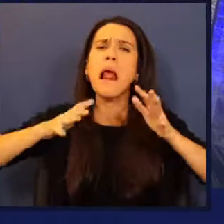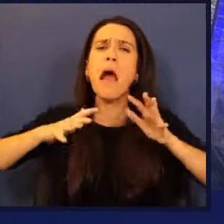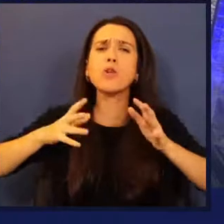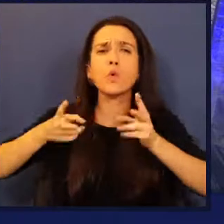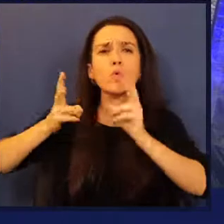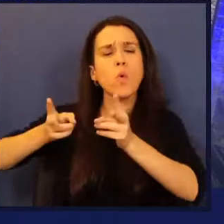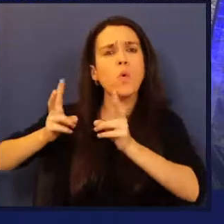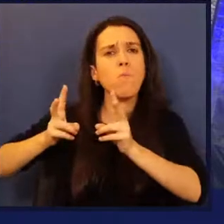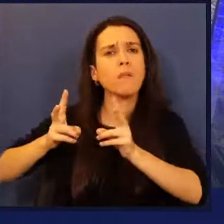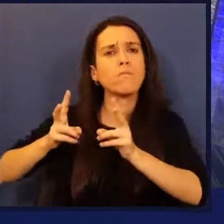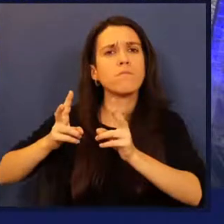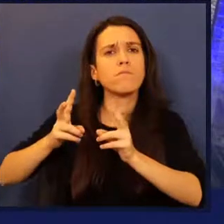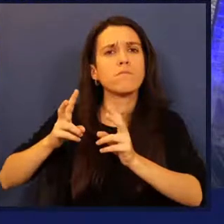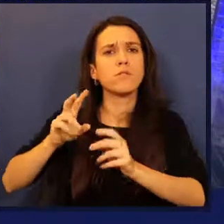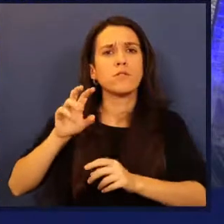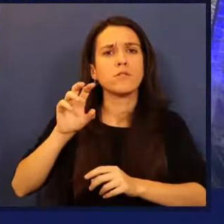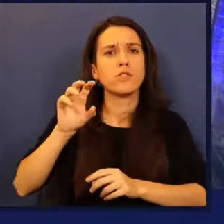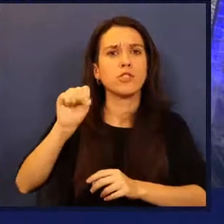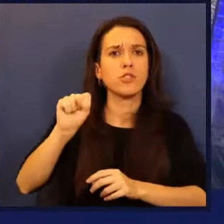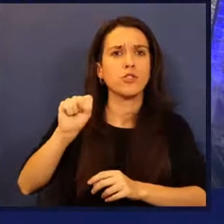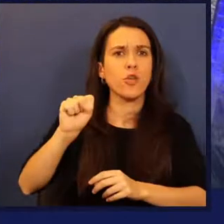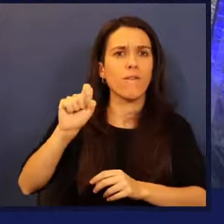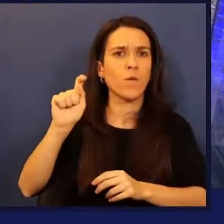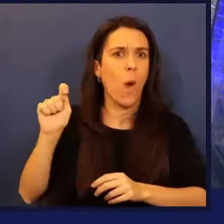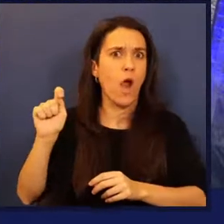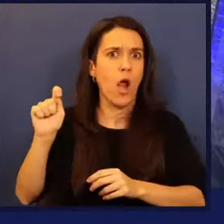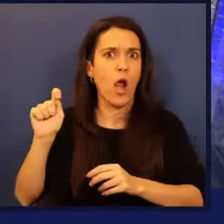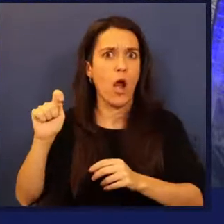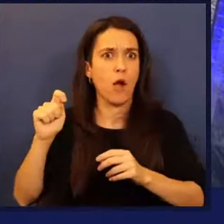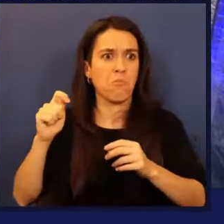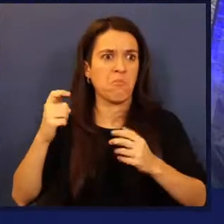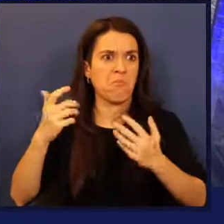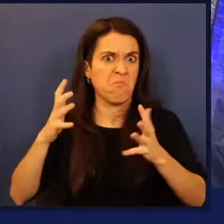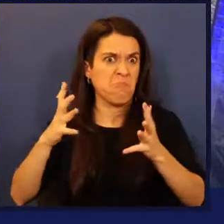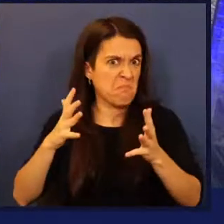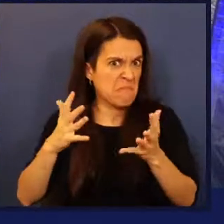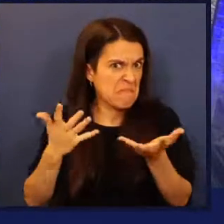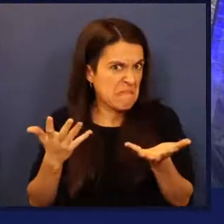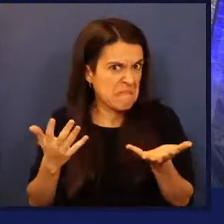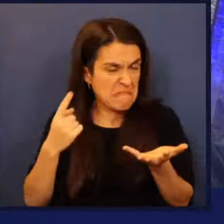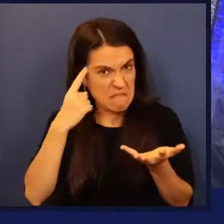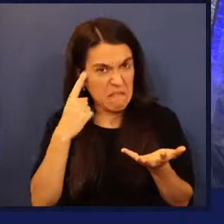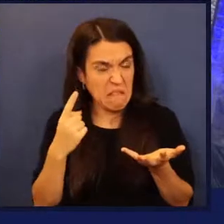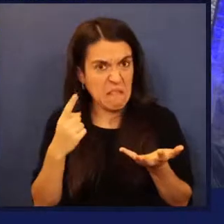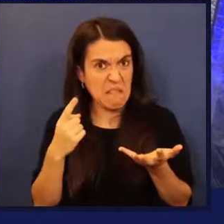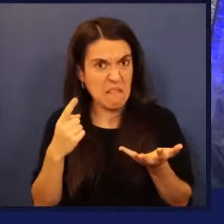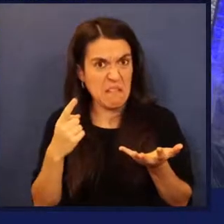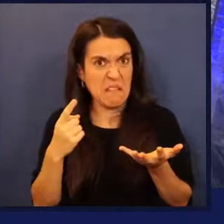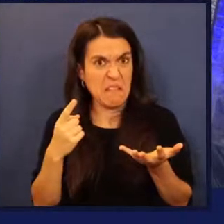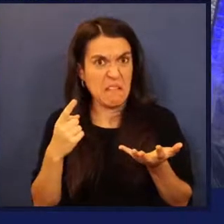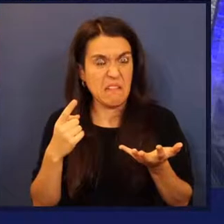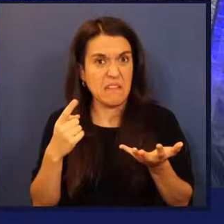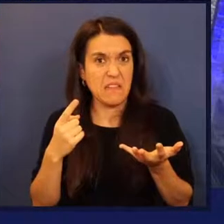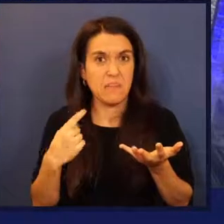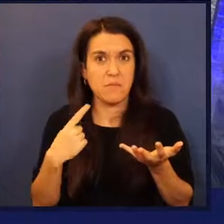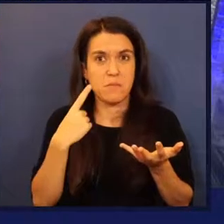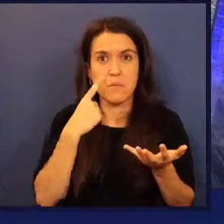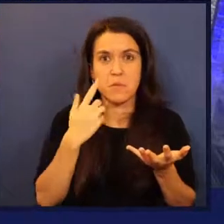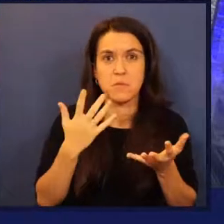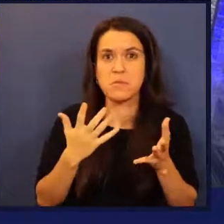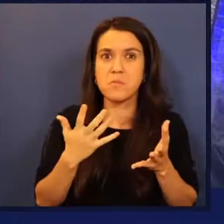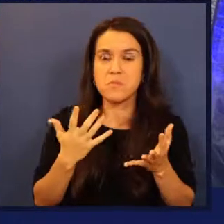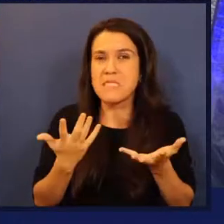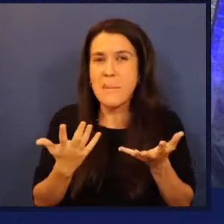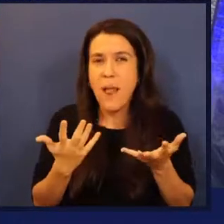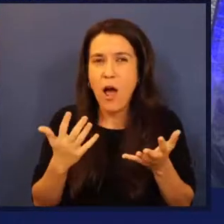lot of profit from having the standard practices of building a coded pipeline to bring it to production. So that includes building, testing. I